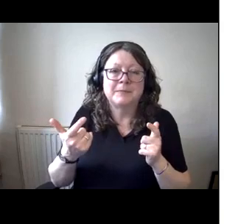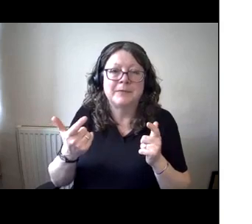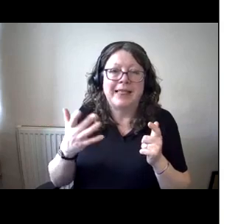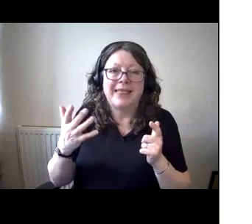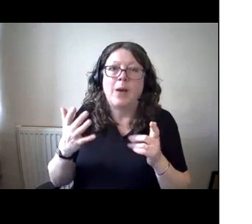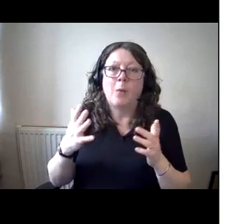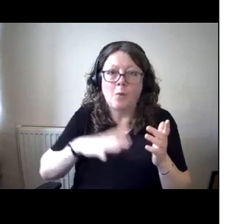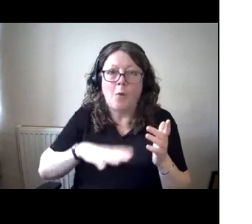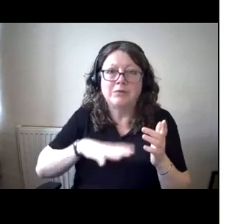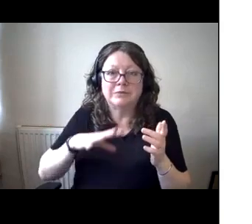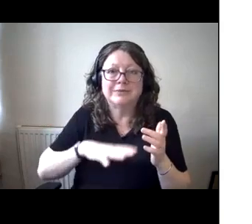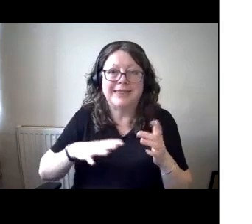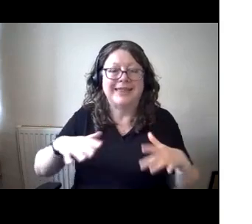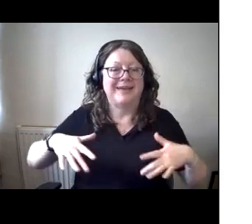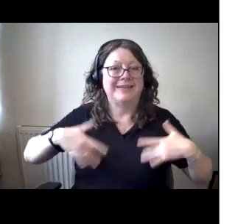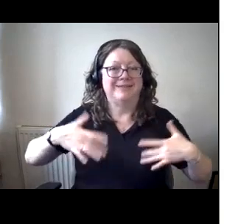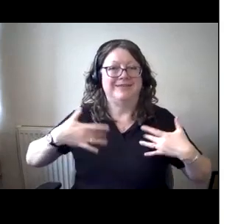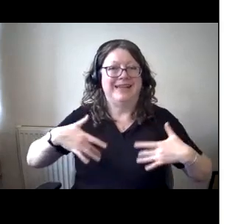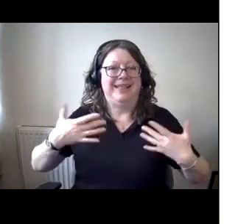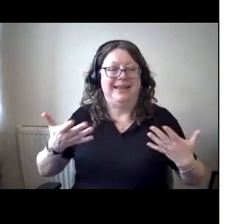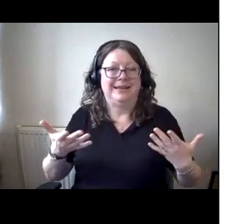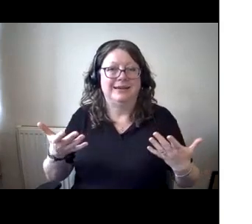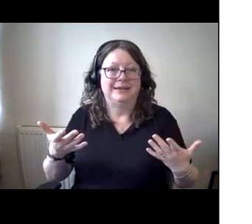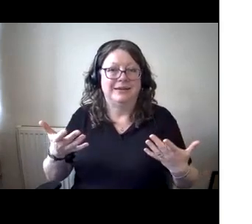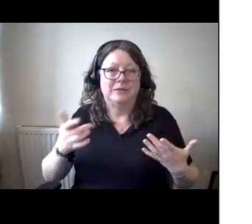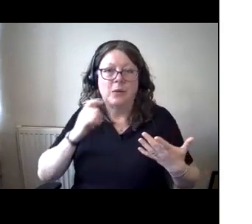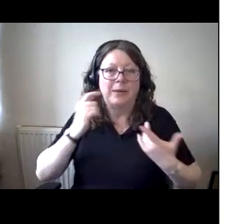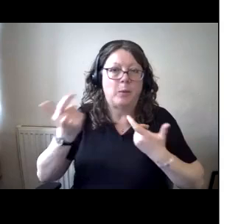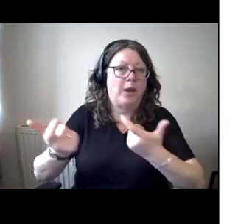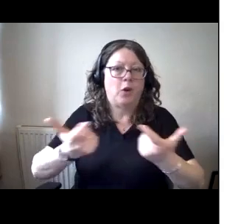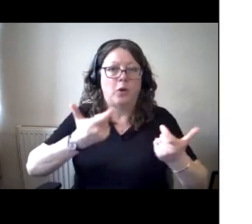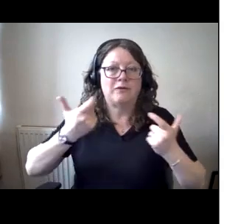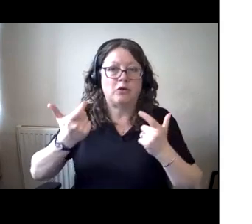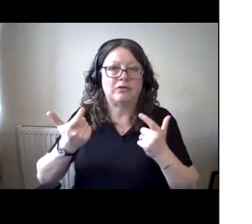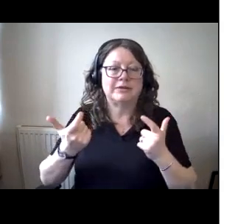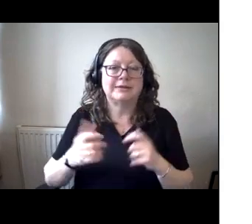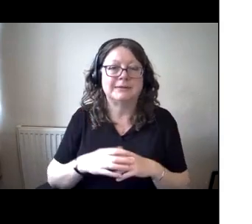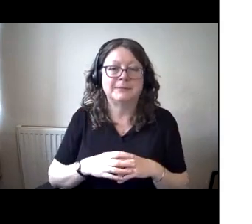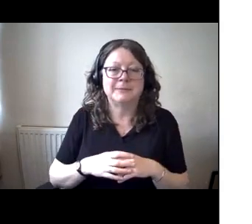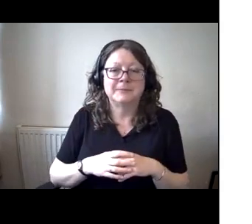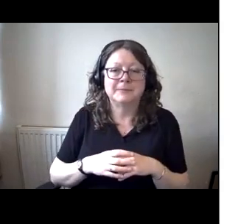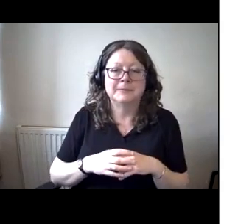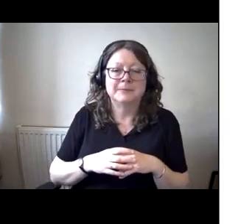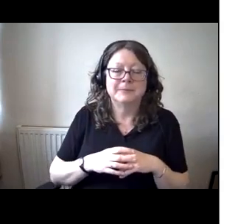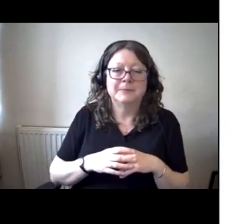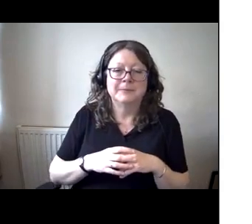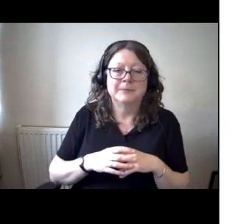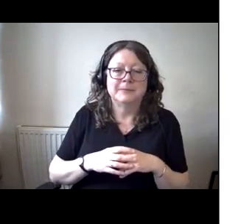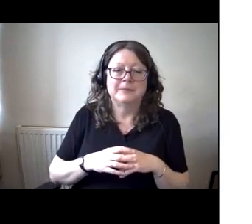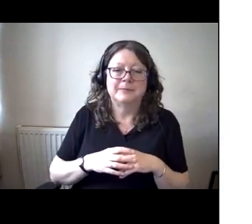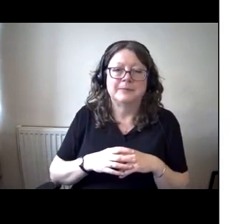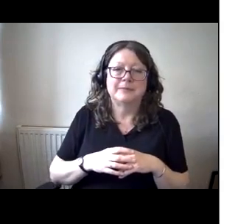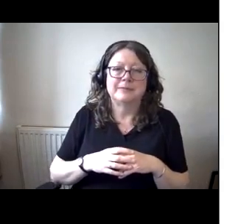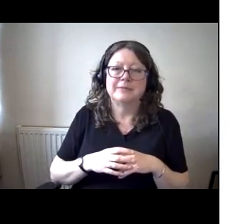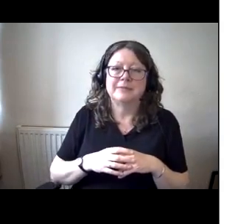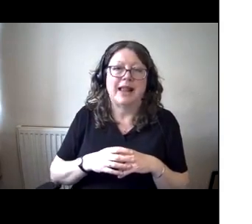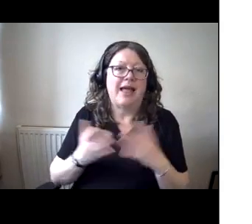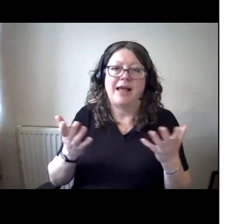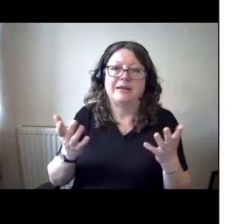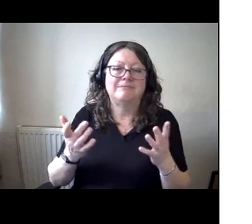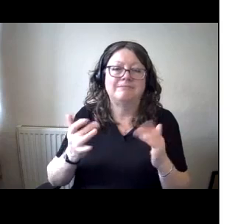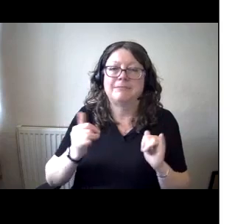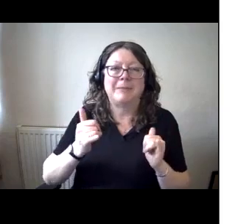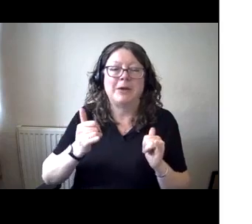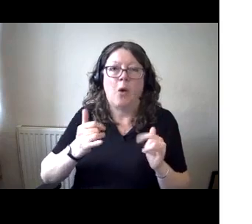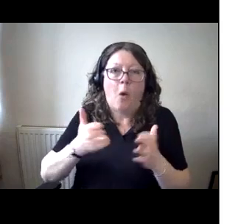actively seeking out that sensory input. So we might see our young people who are always climbing, always